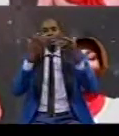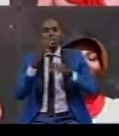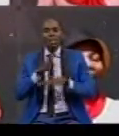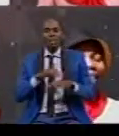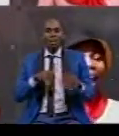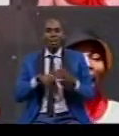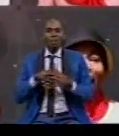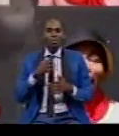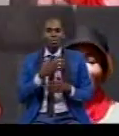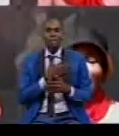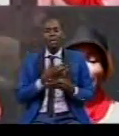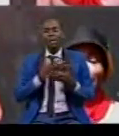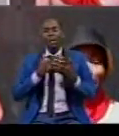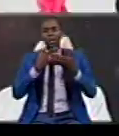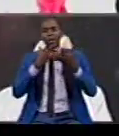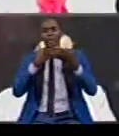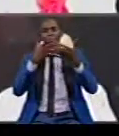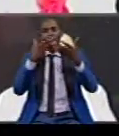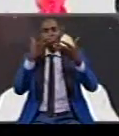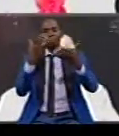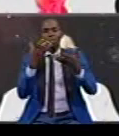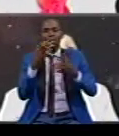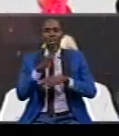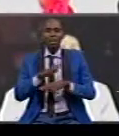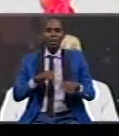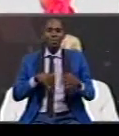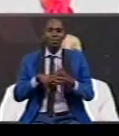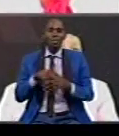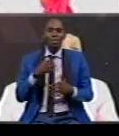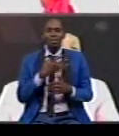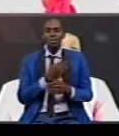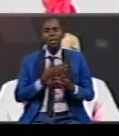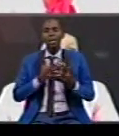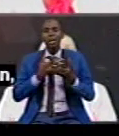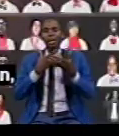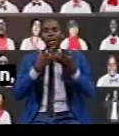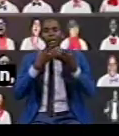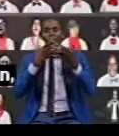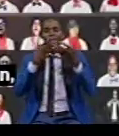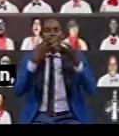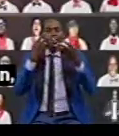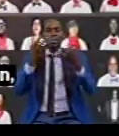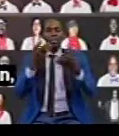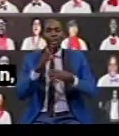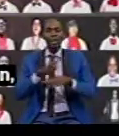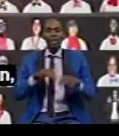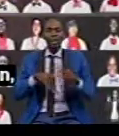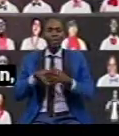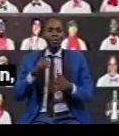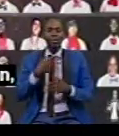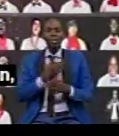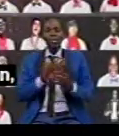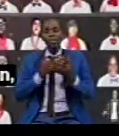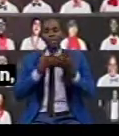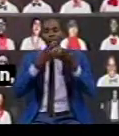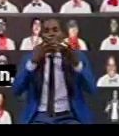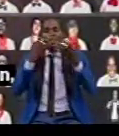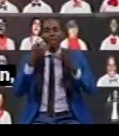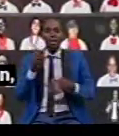shalt be saved. You will be saved. What's the person saying